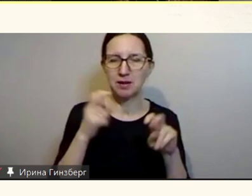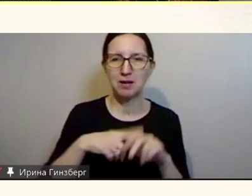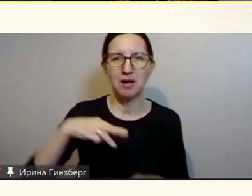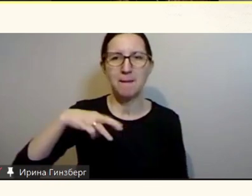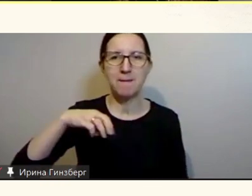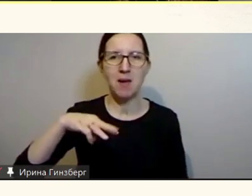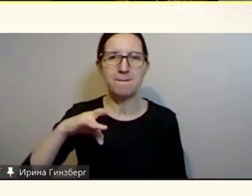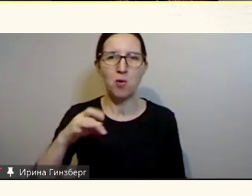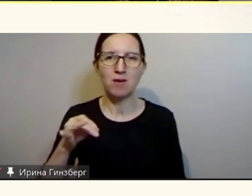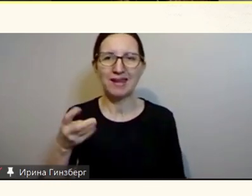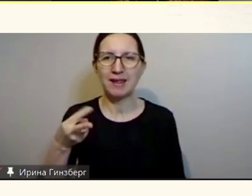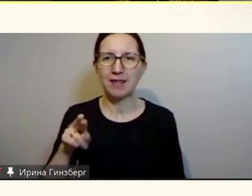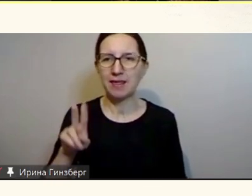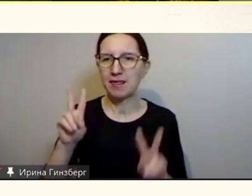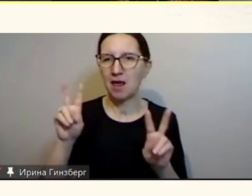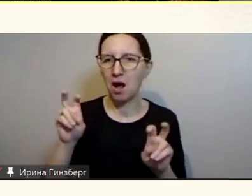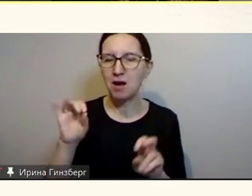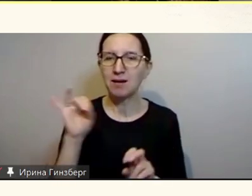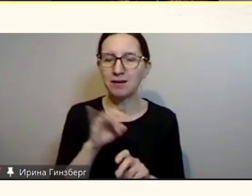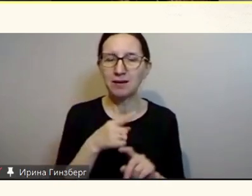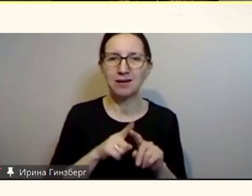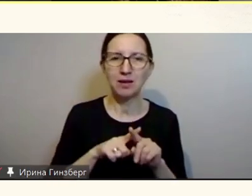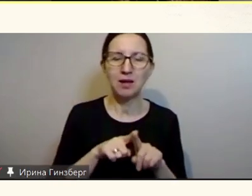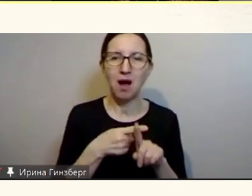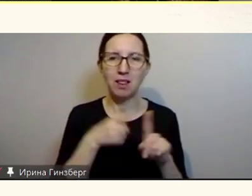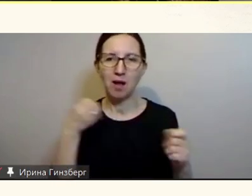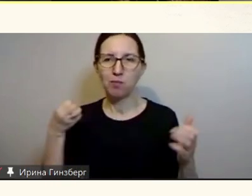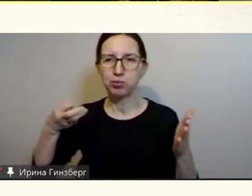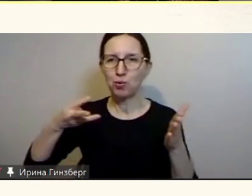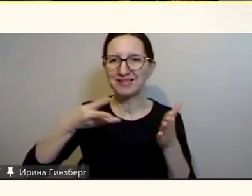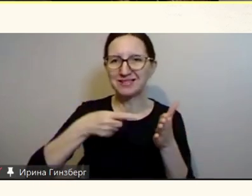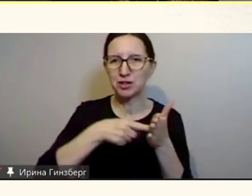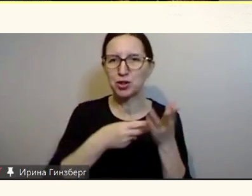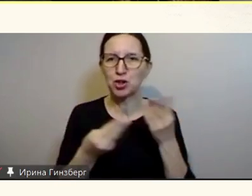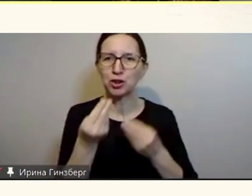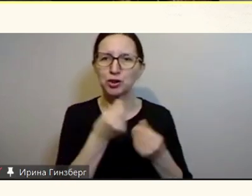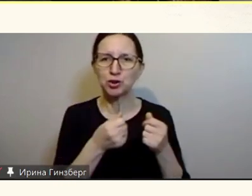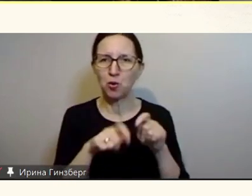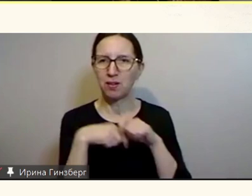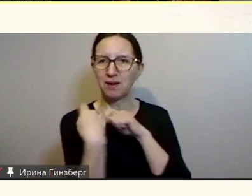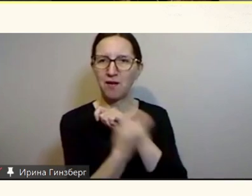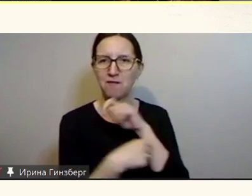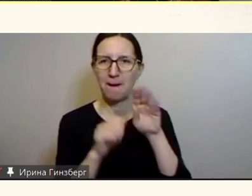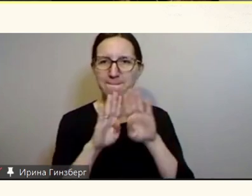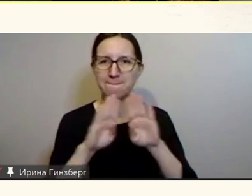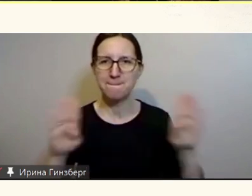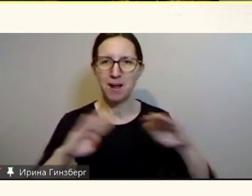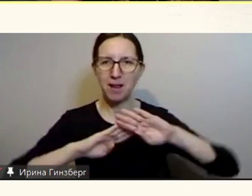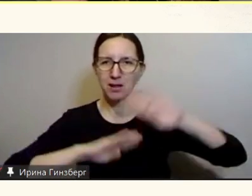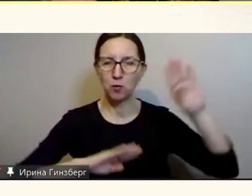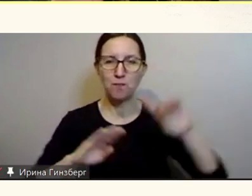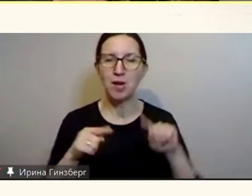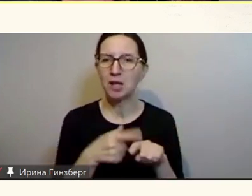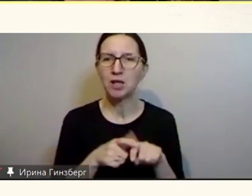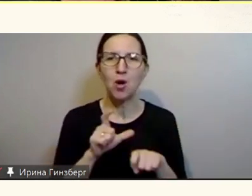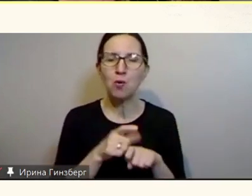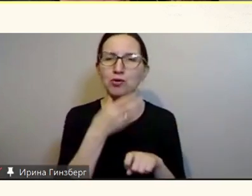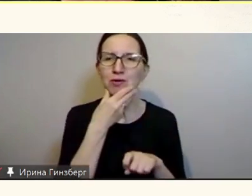is quite beautiful. The silk moves a little bit with the air, and it's a very, very